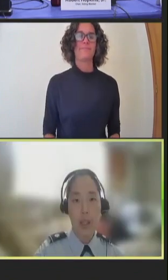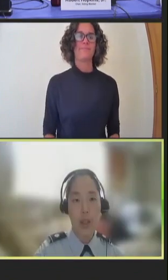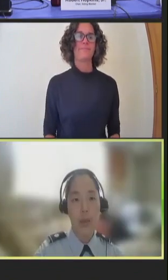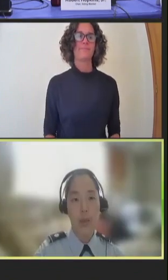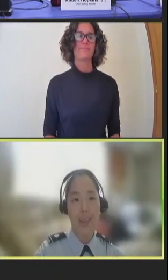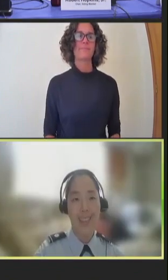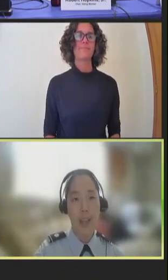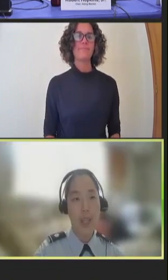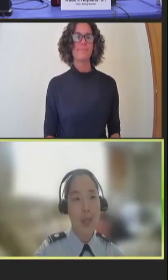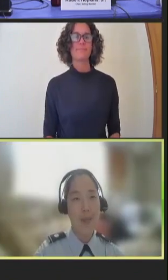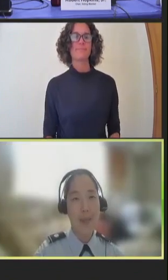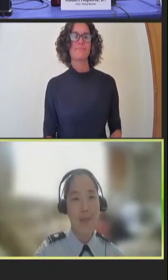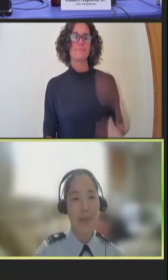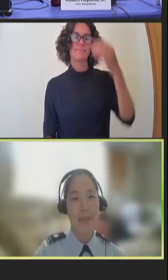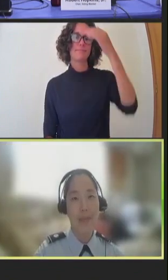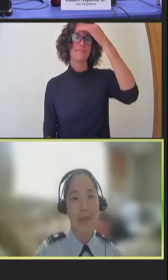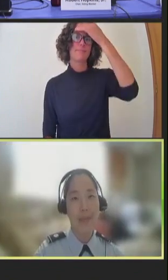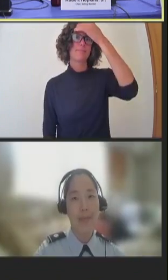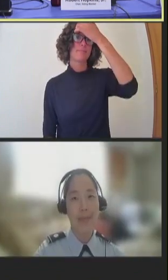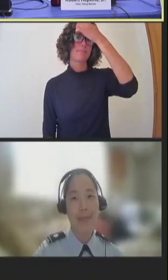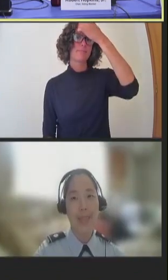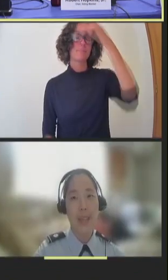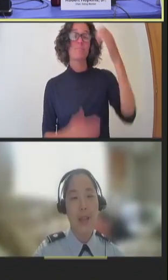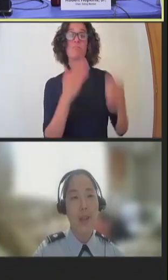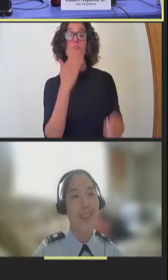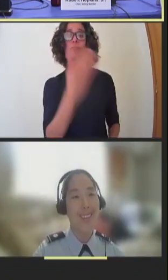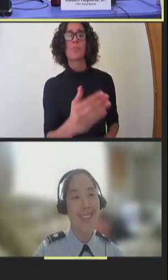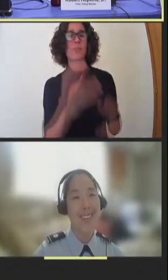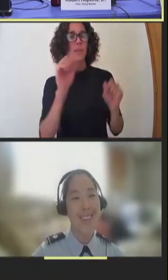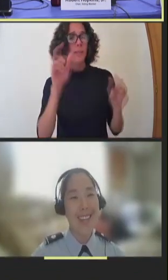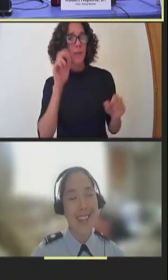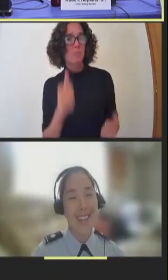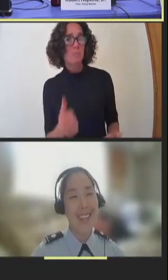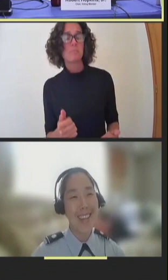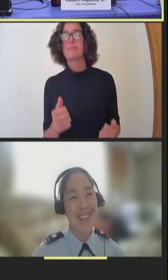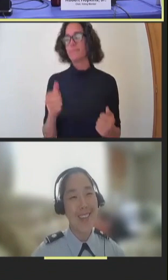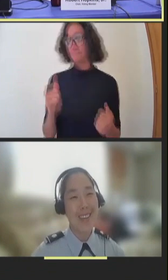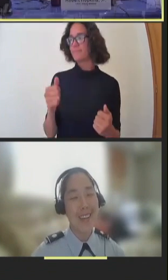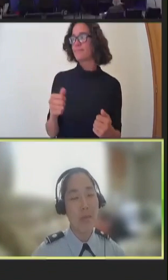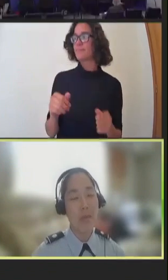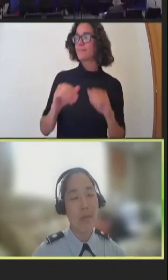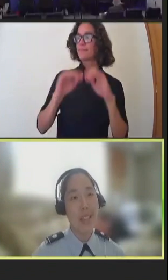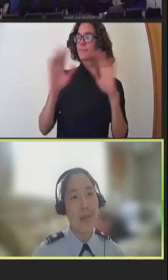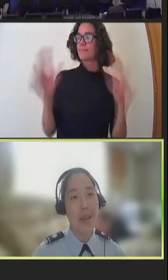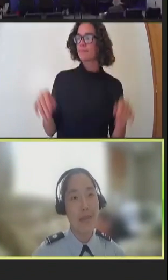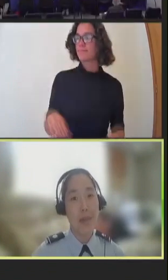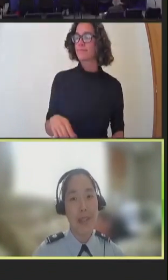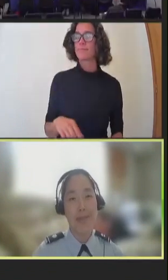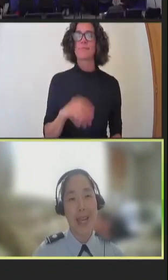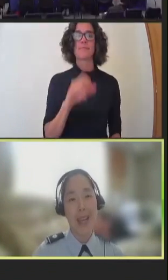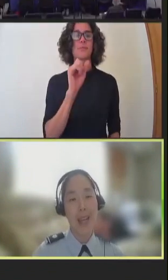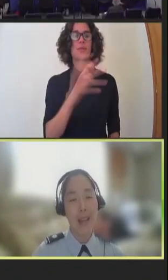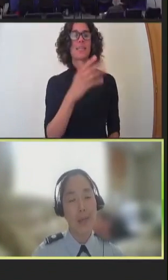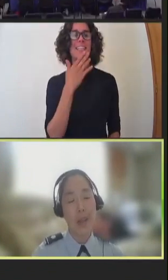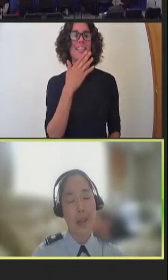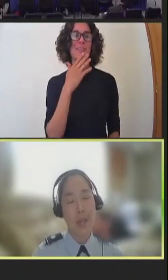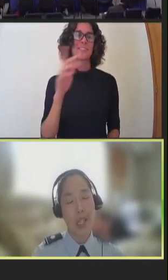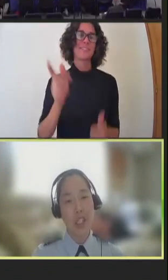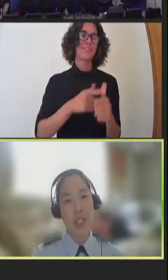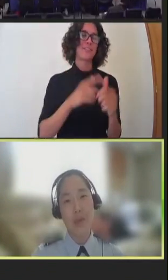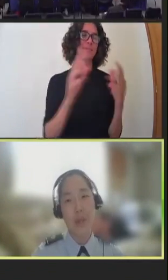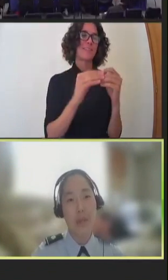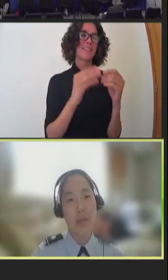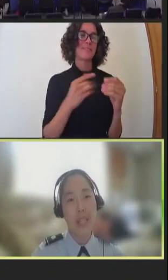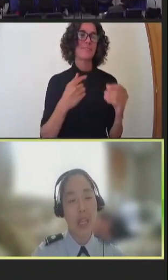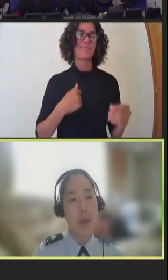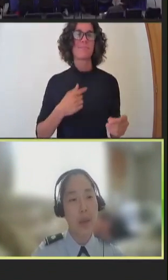Thank you. Can you hear me? You're loud and clear. You have the floor. Great. Thank you. This is my first meeting. I am the Deputy